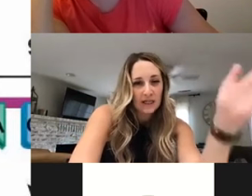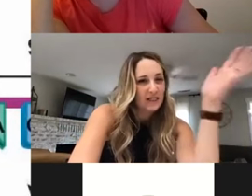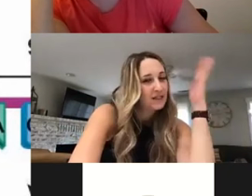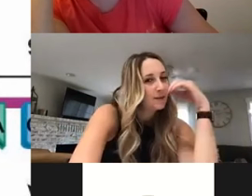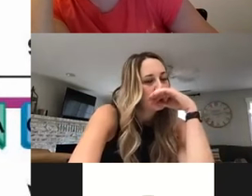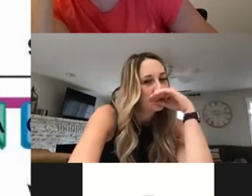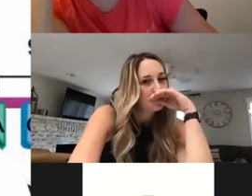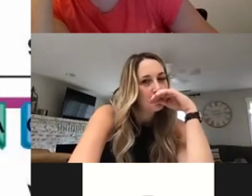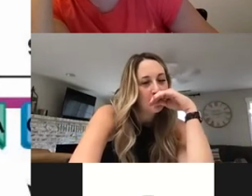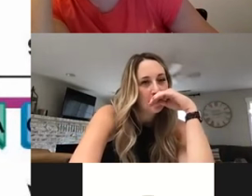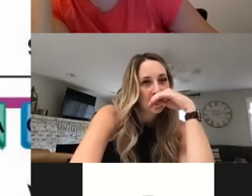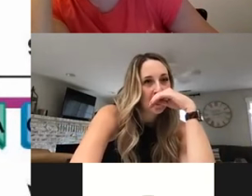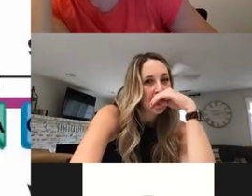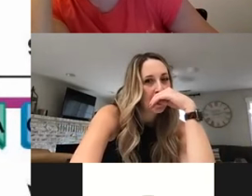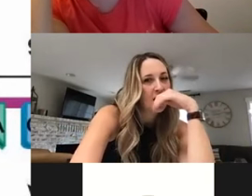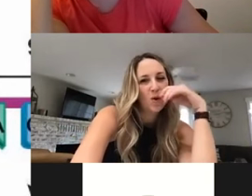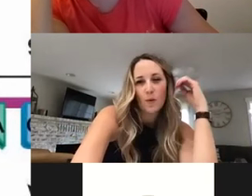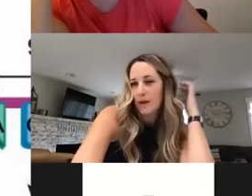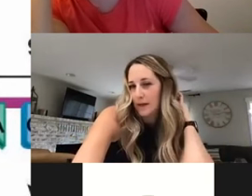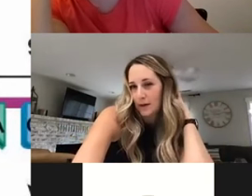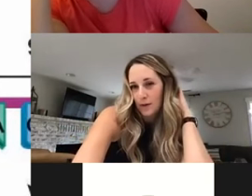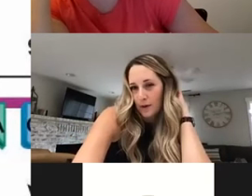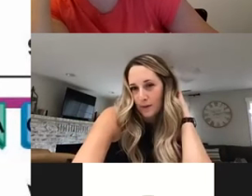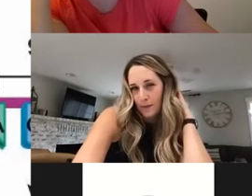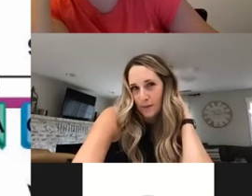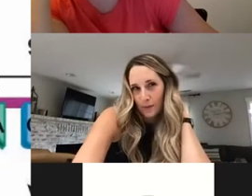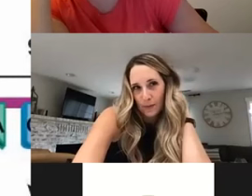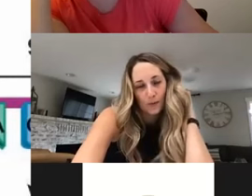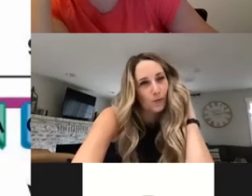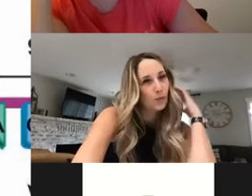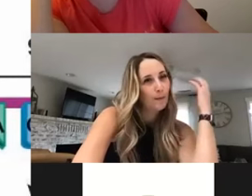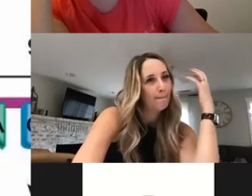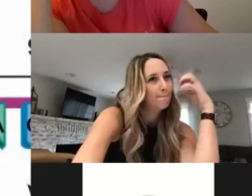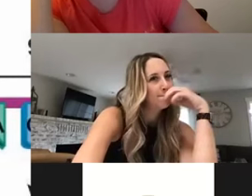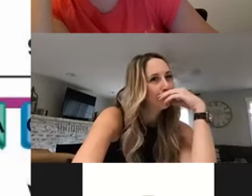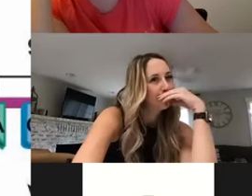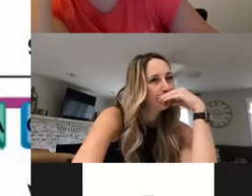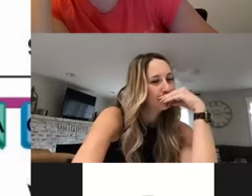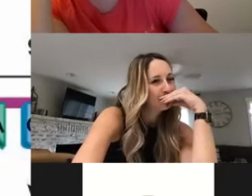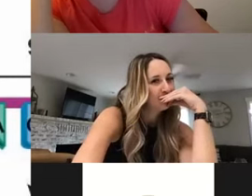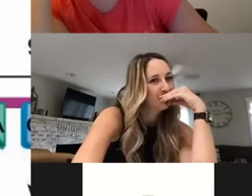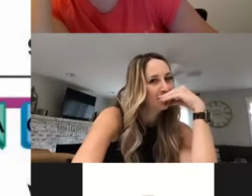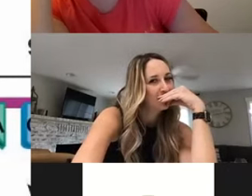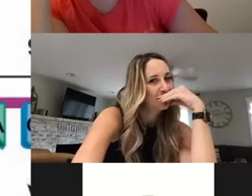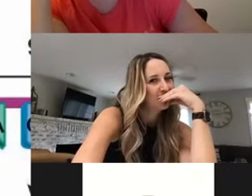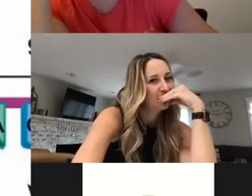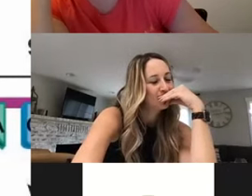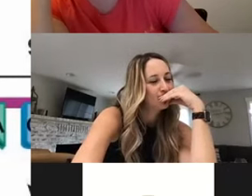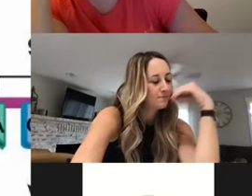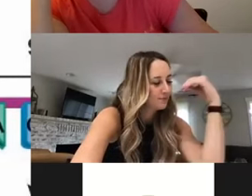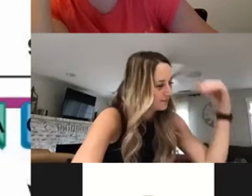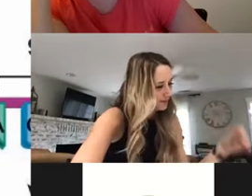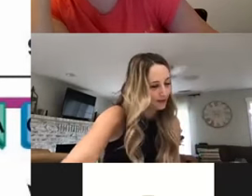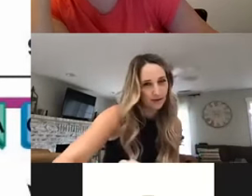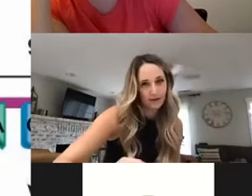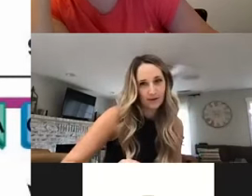when to make that protein. If only there was a way we had for communicating to cells. Oh, wait, I think we